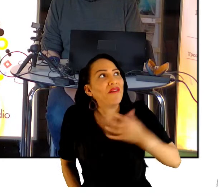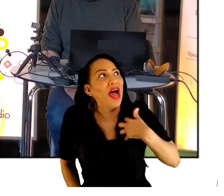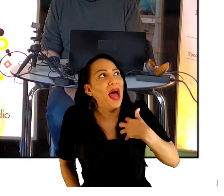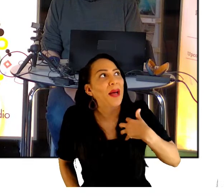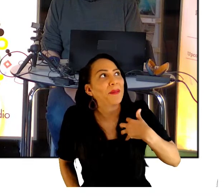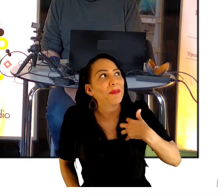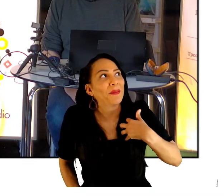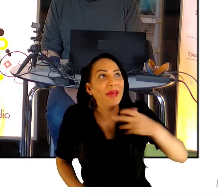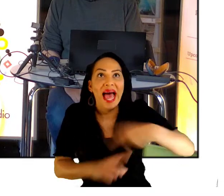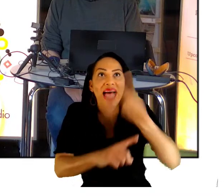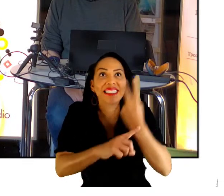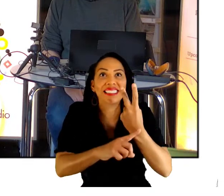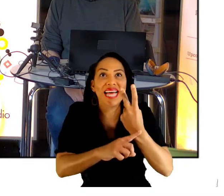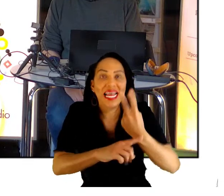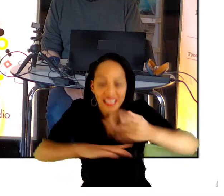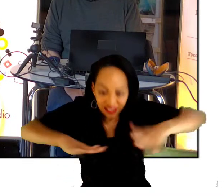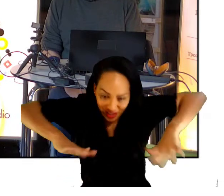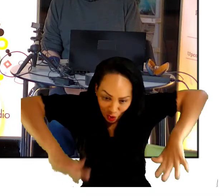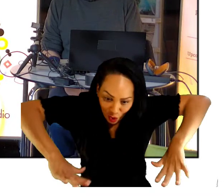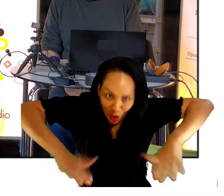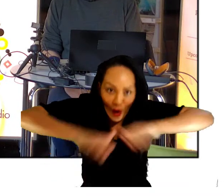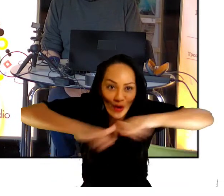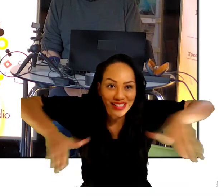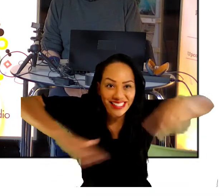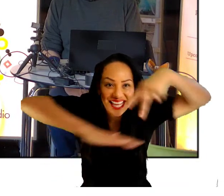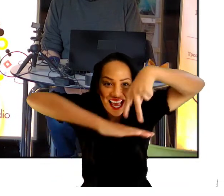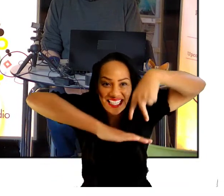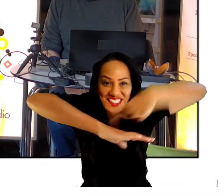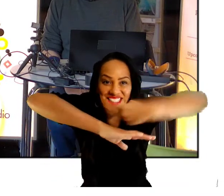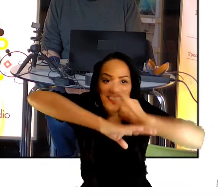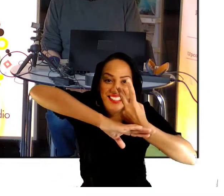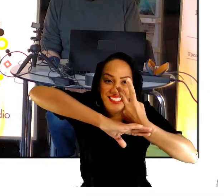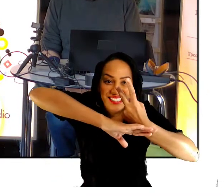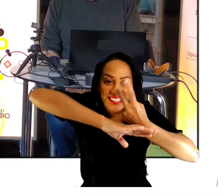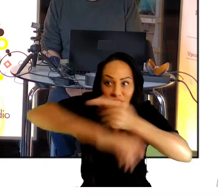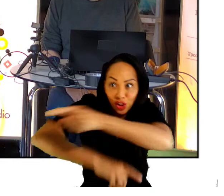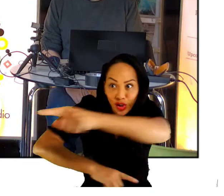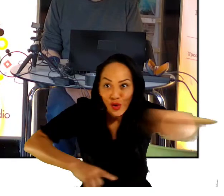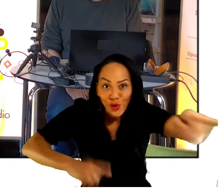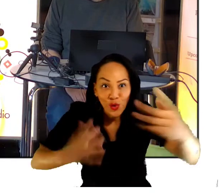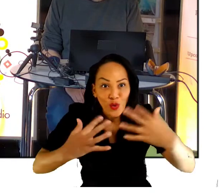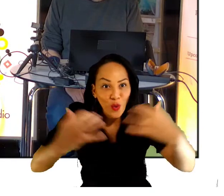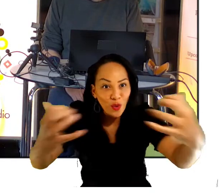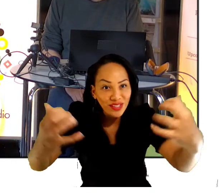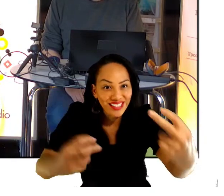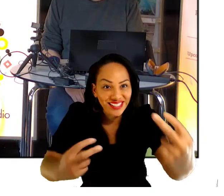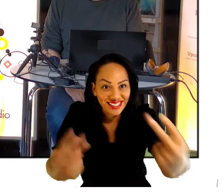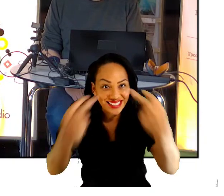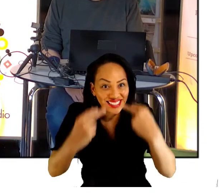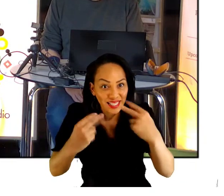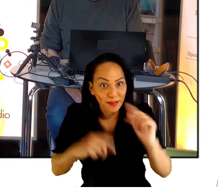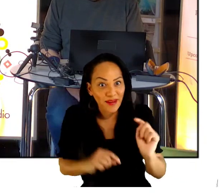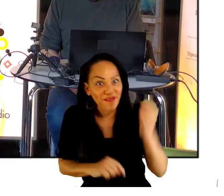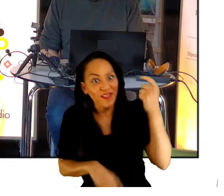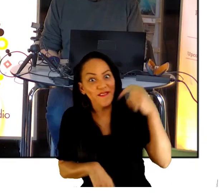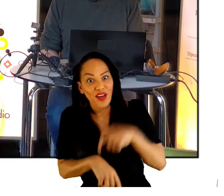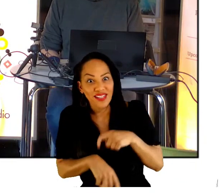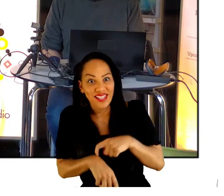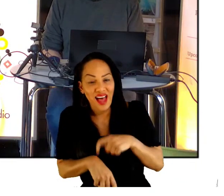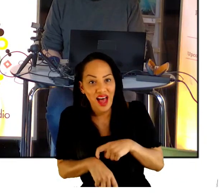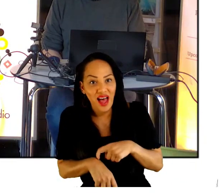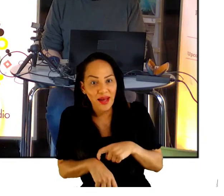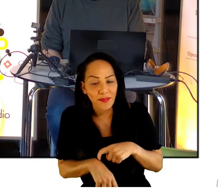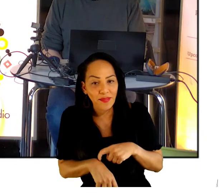a new thing that you see, and I should make an effort to do it. But so the streams